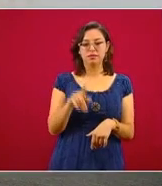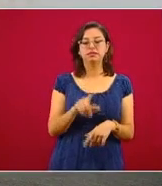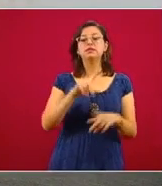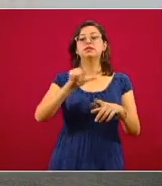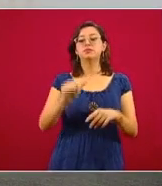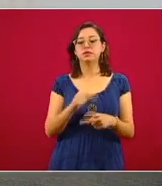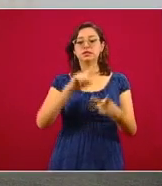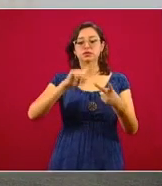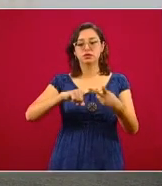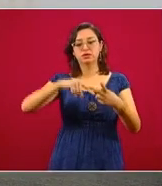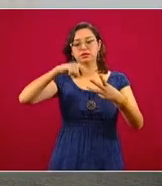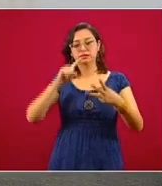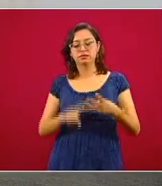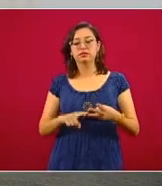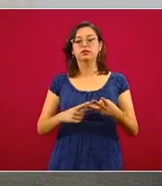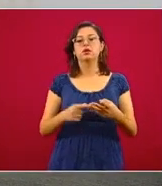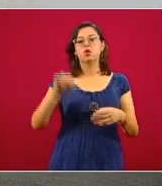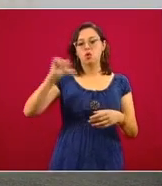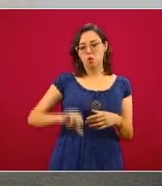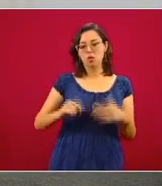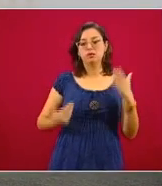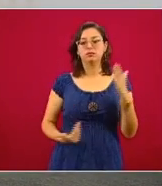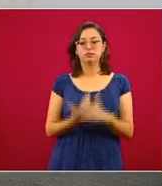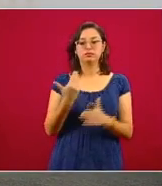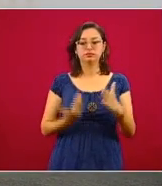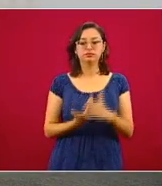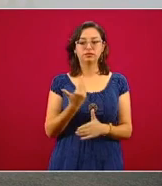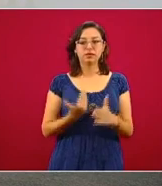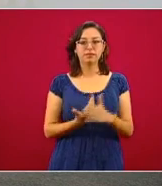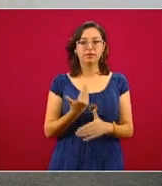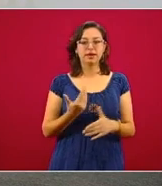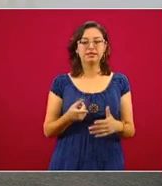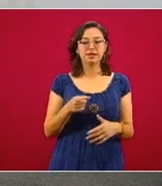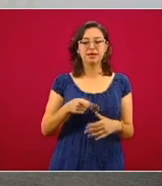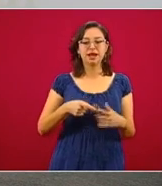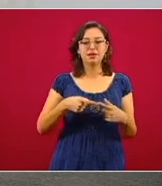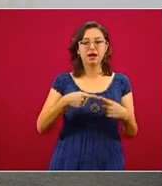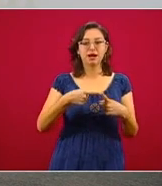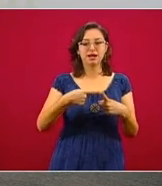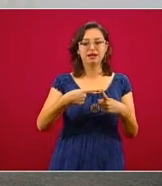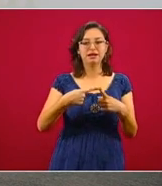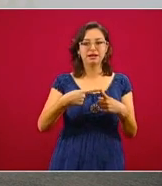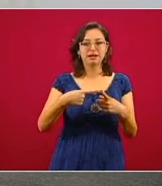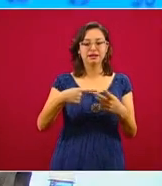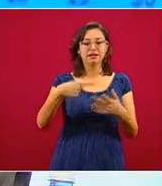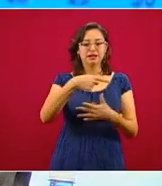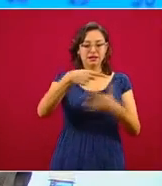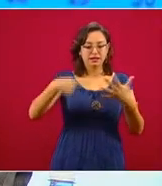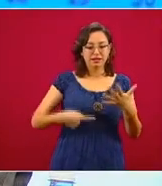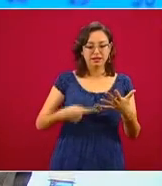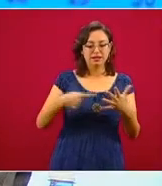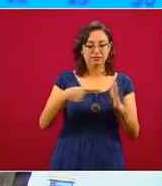and topics 2 and 3 will be a follow-up